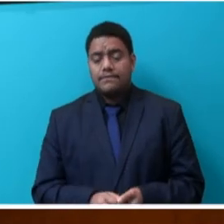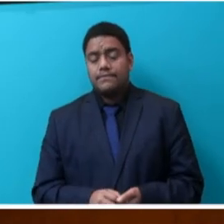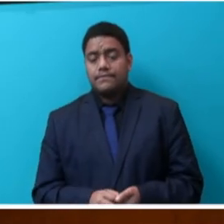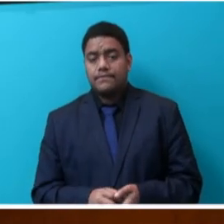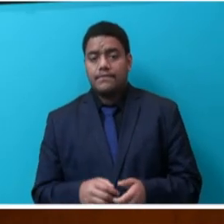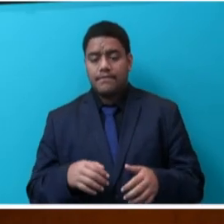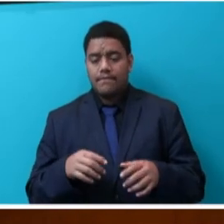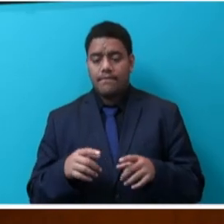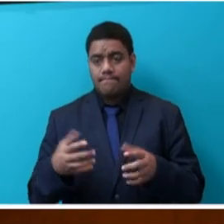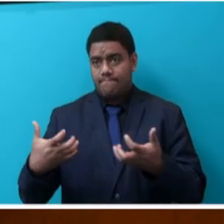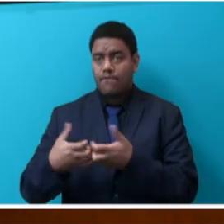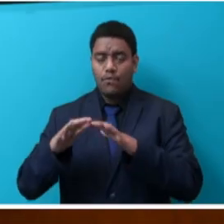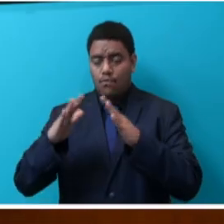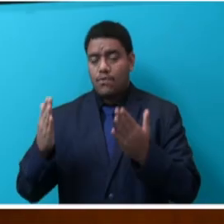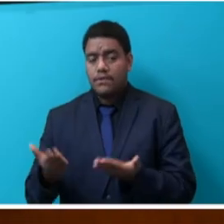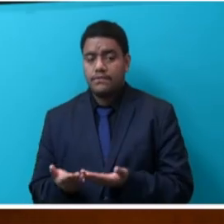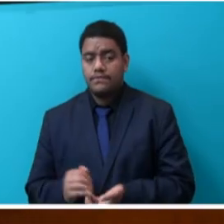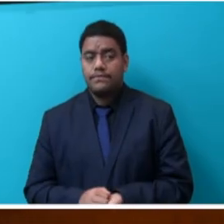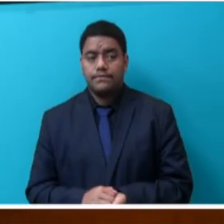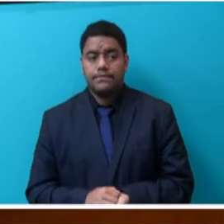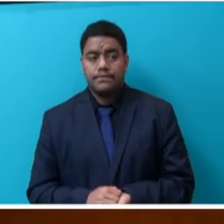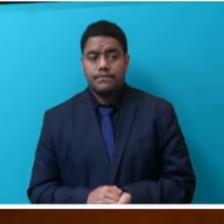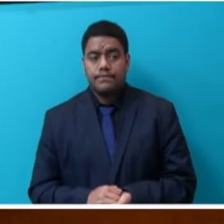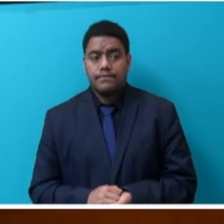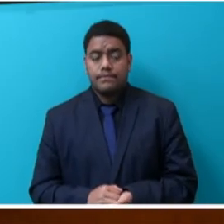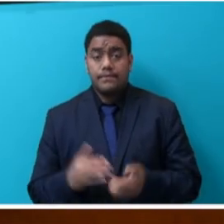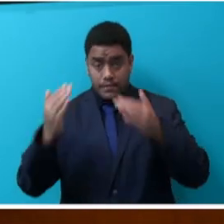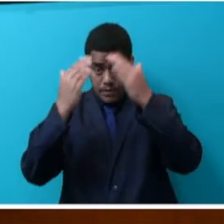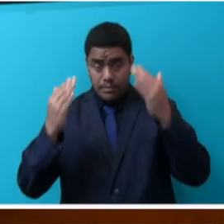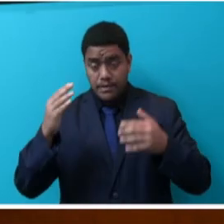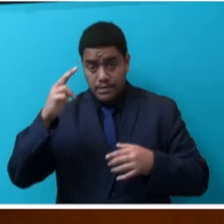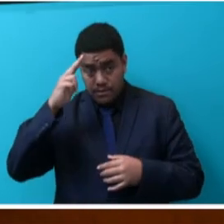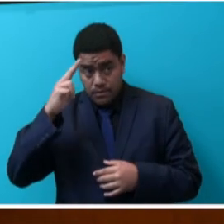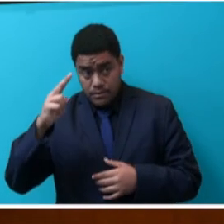globally. In summary, Mr. Speaker, sir,